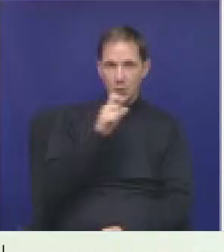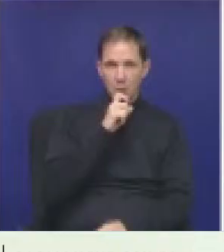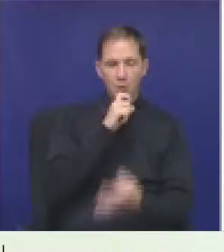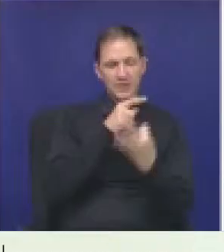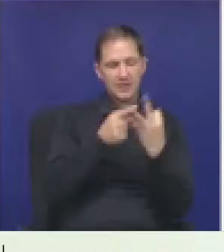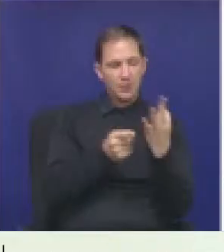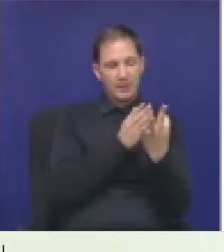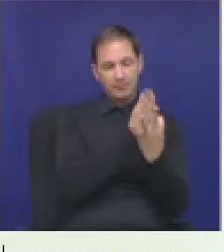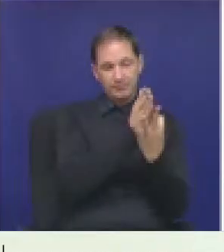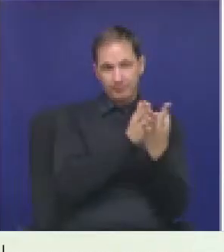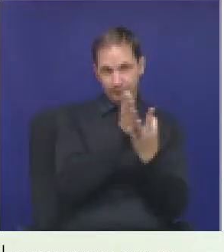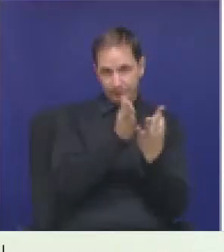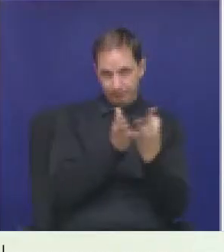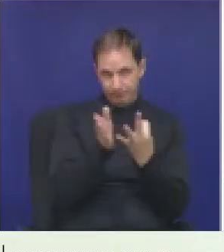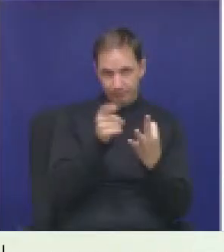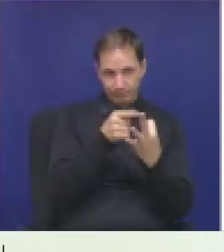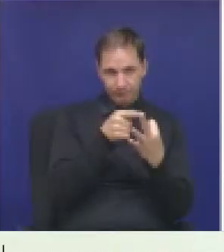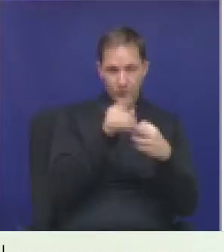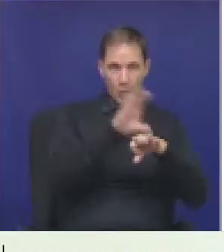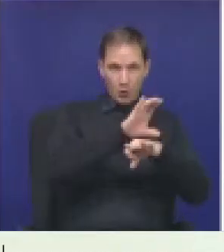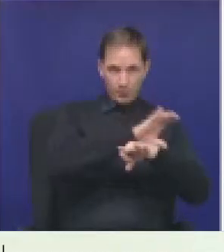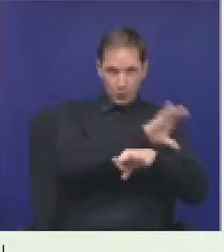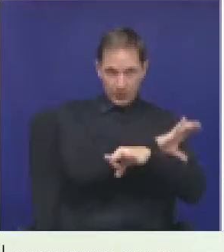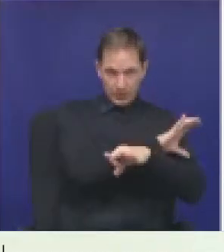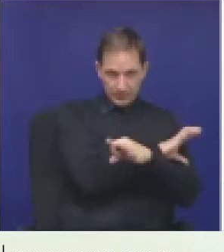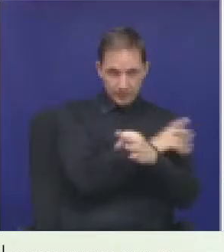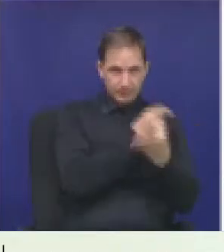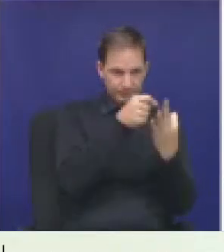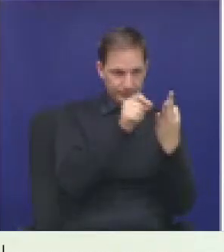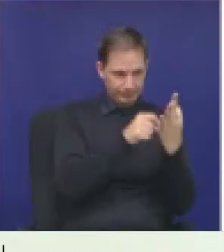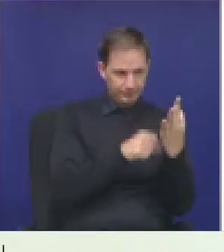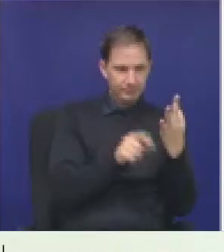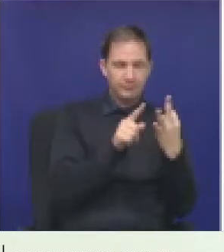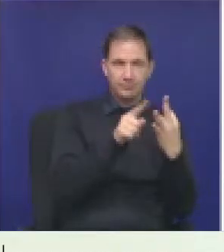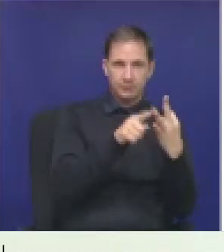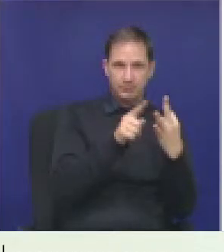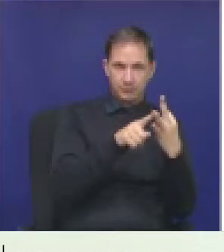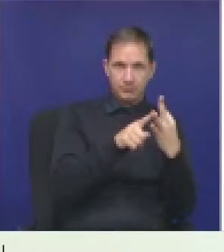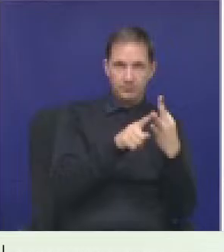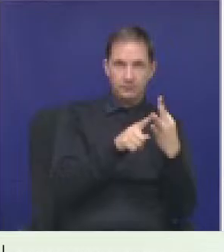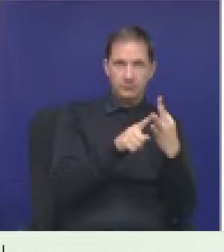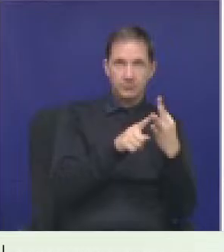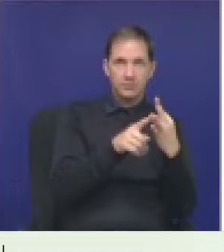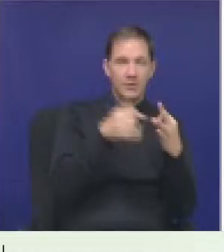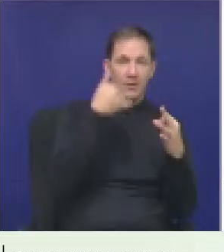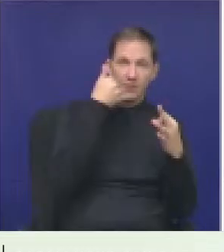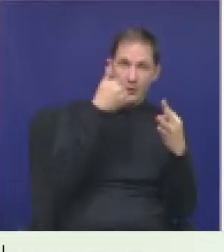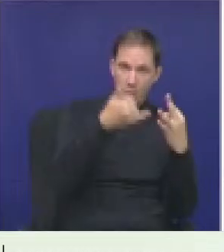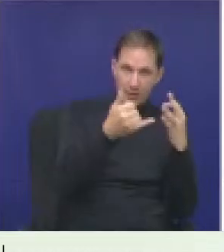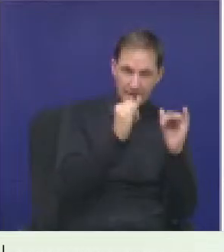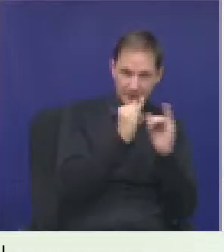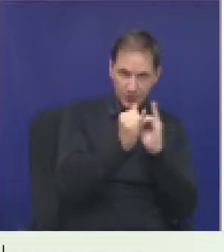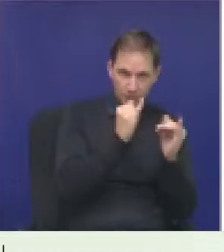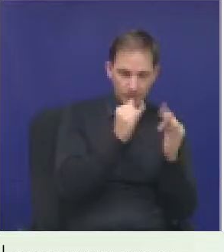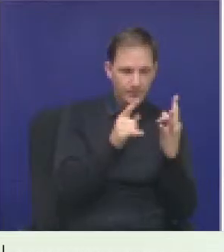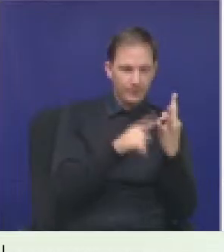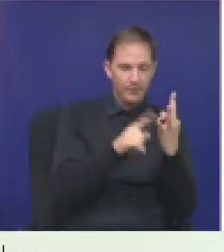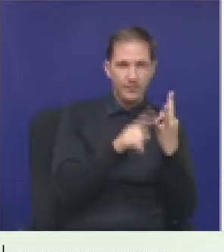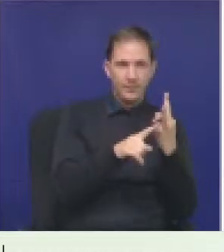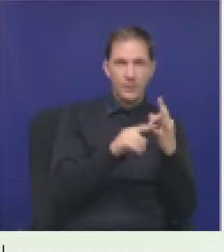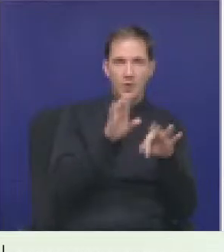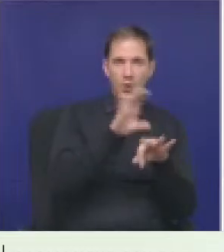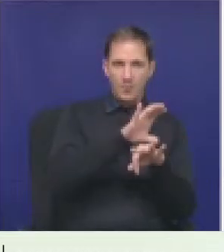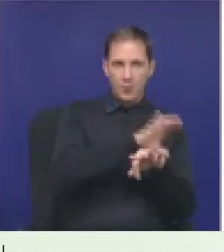collection, namely computer-assisted personal interviews, computer-assisted telephonic interviews, and the computer-assisted